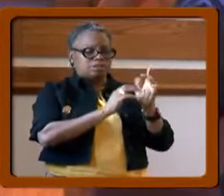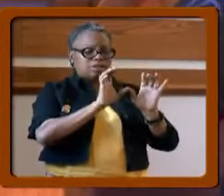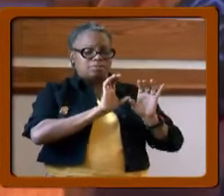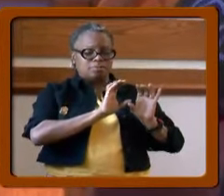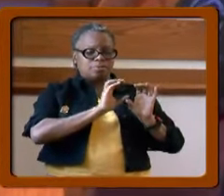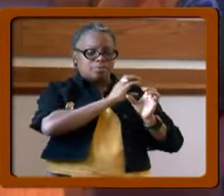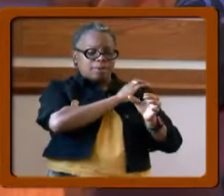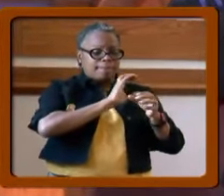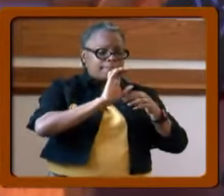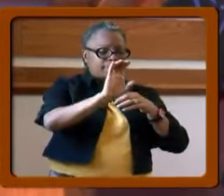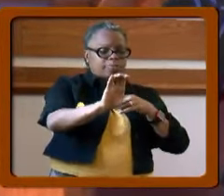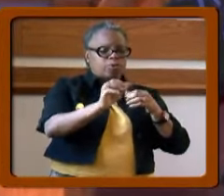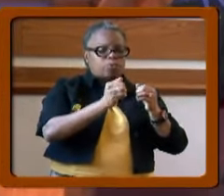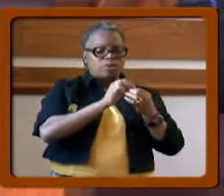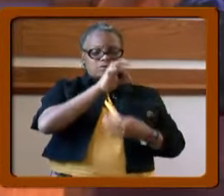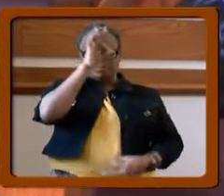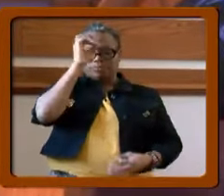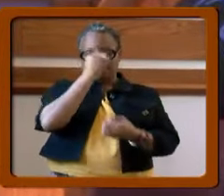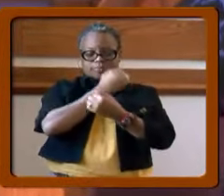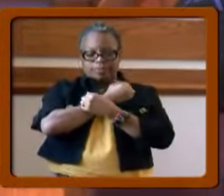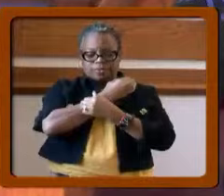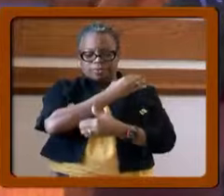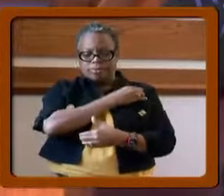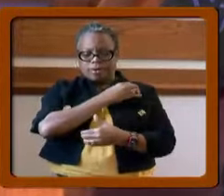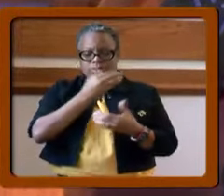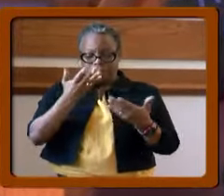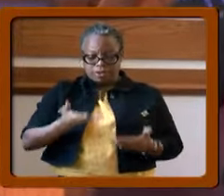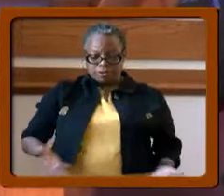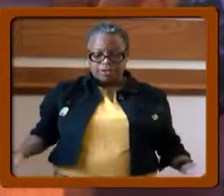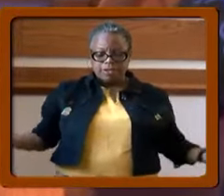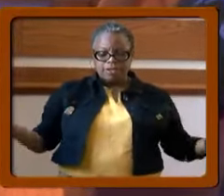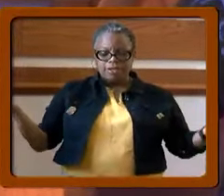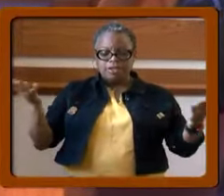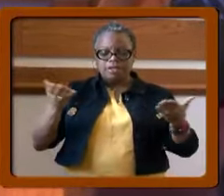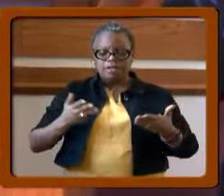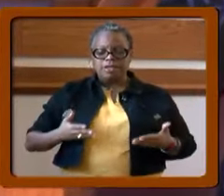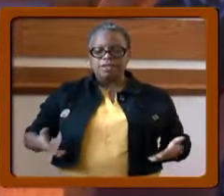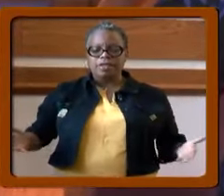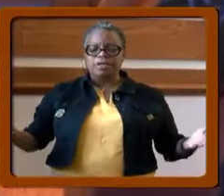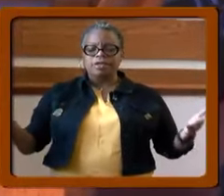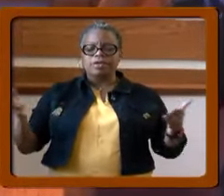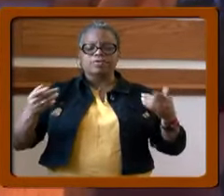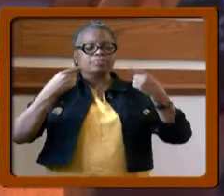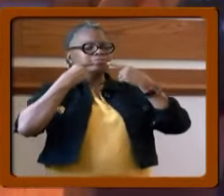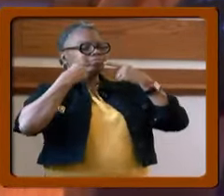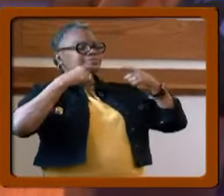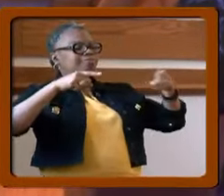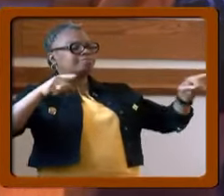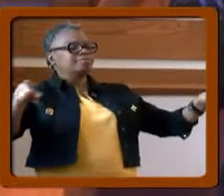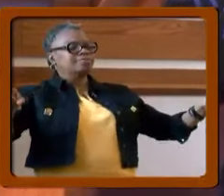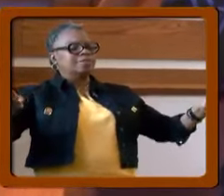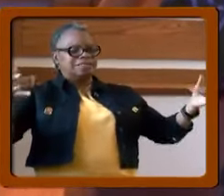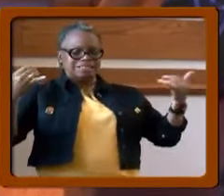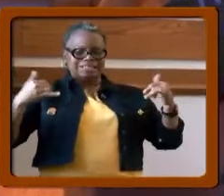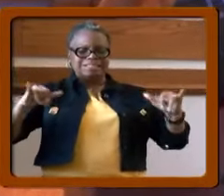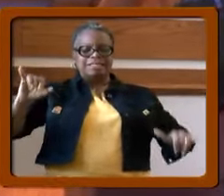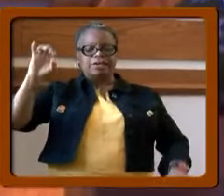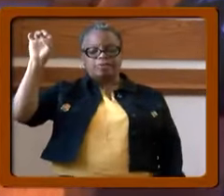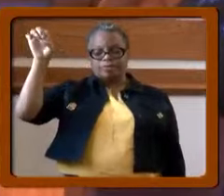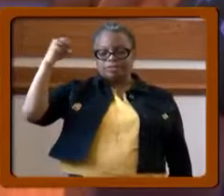power. We come this morning in the shadow of the resurrection to proclaim that it is still